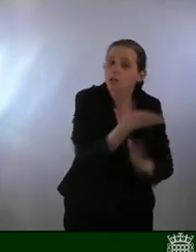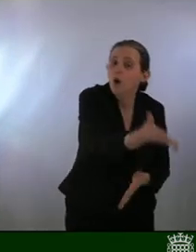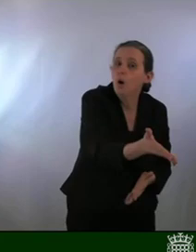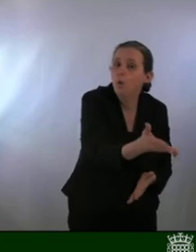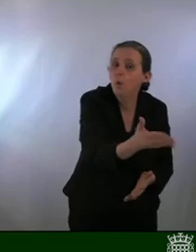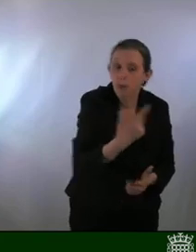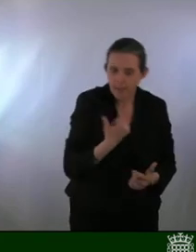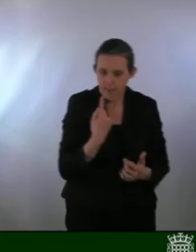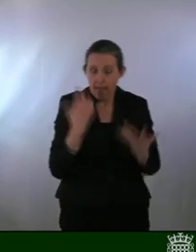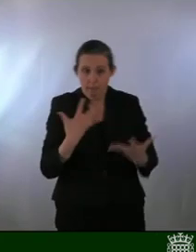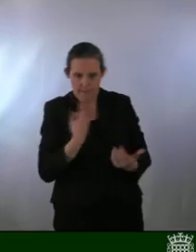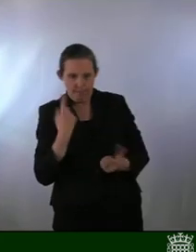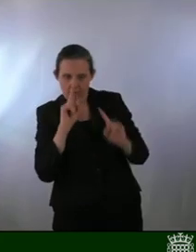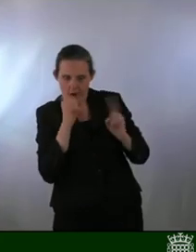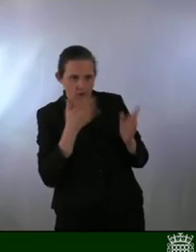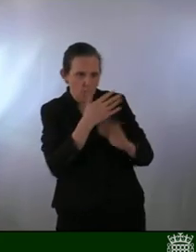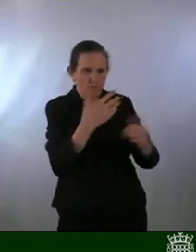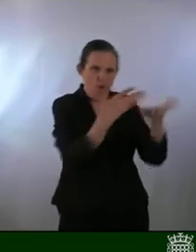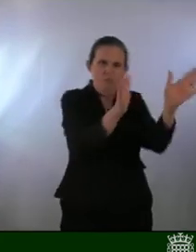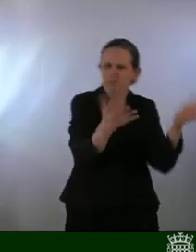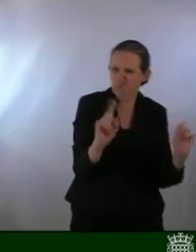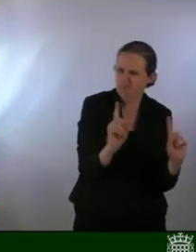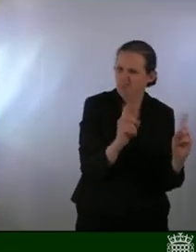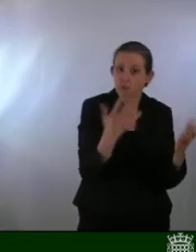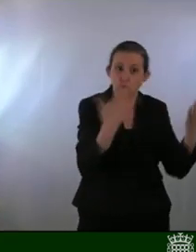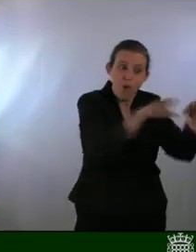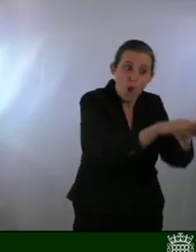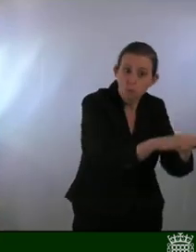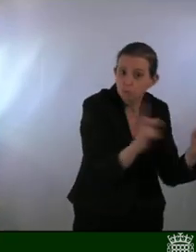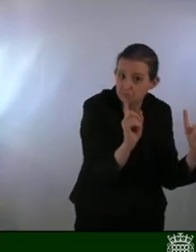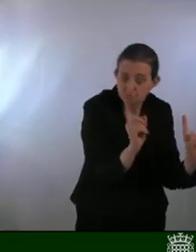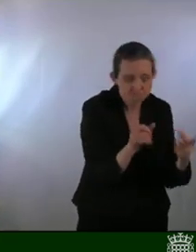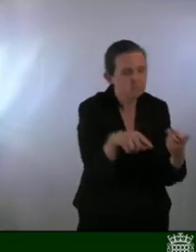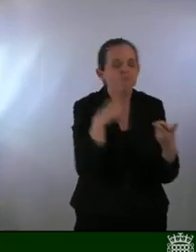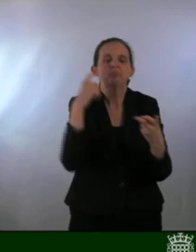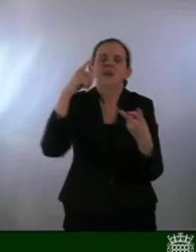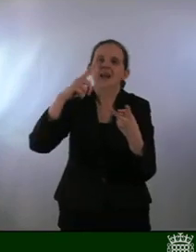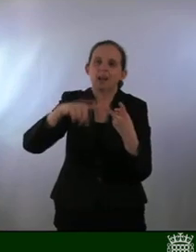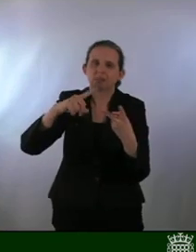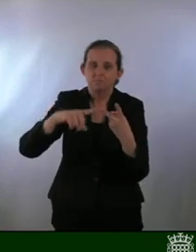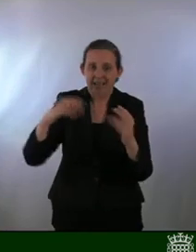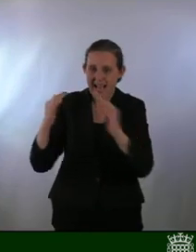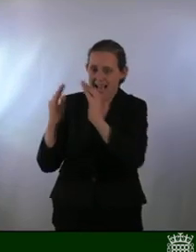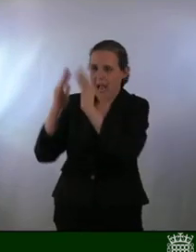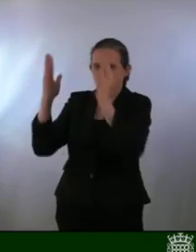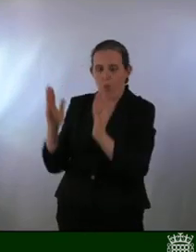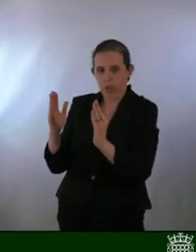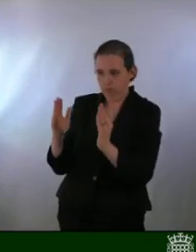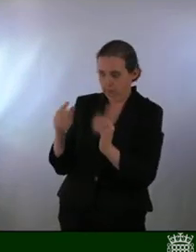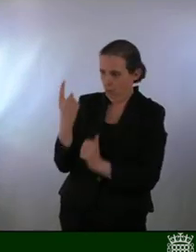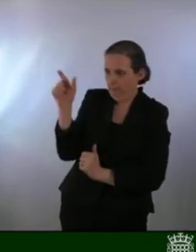should not at this moment be engaging in these activities? Secondly, if someone in a household is